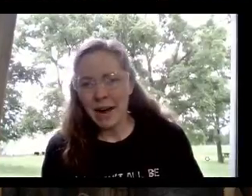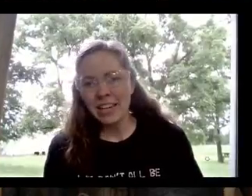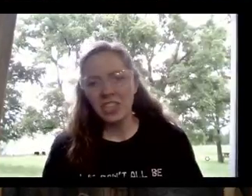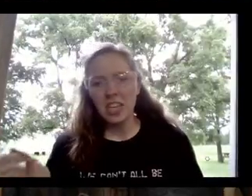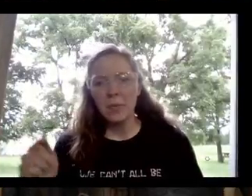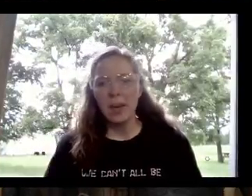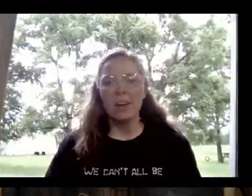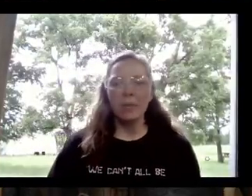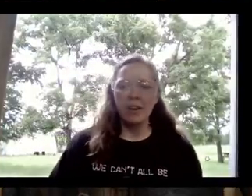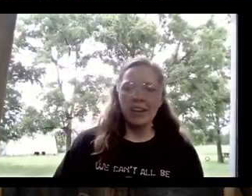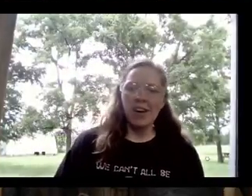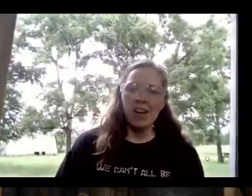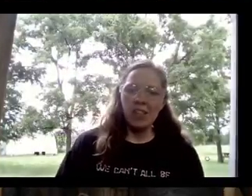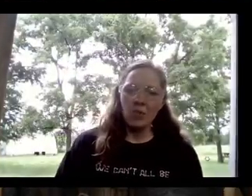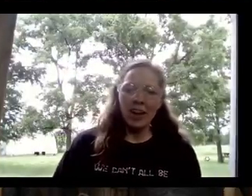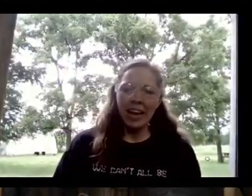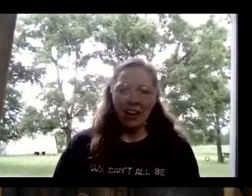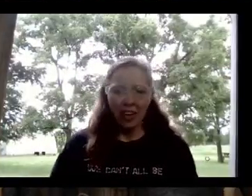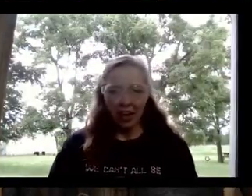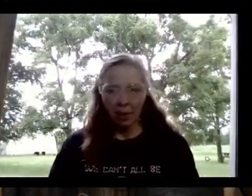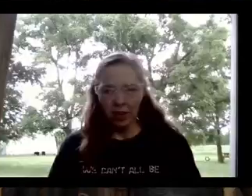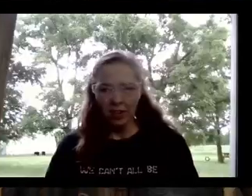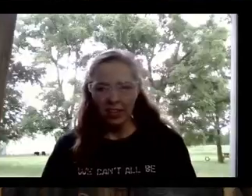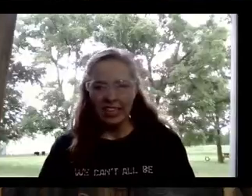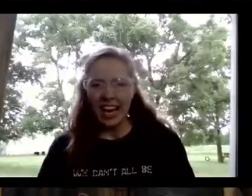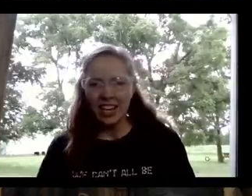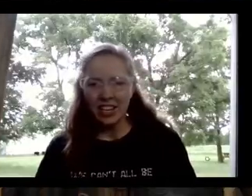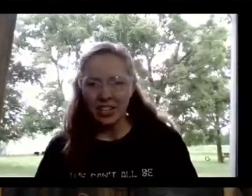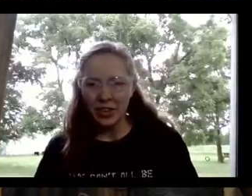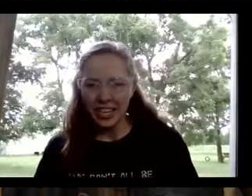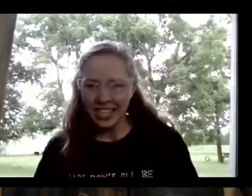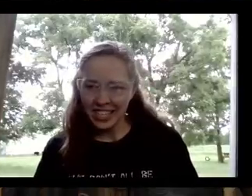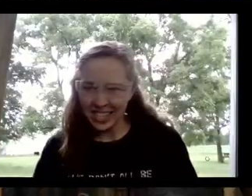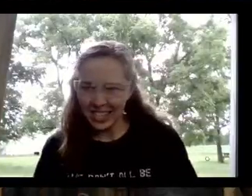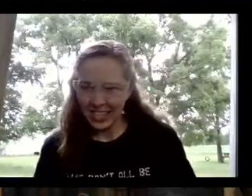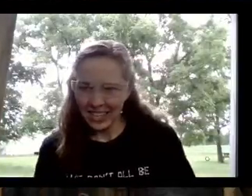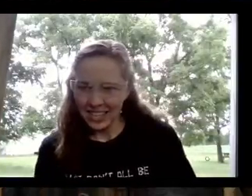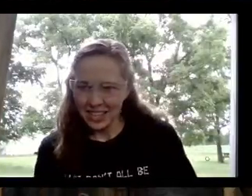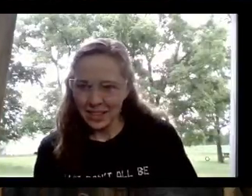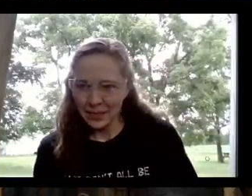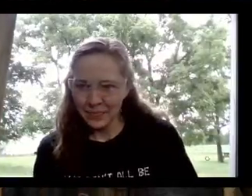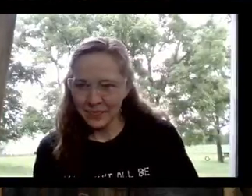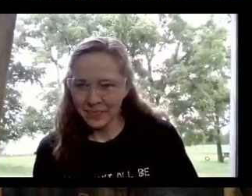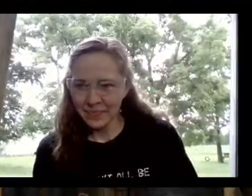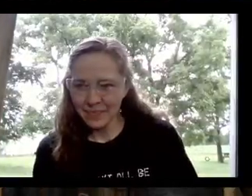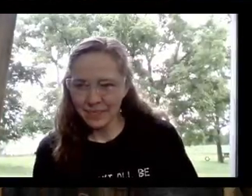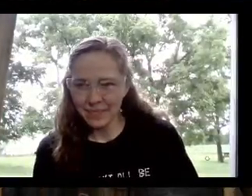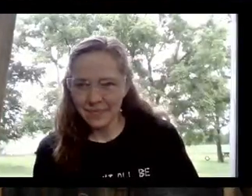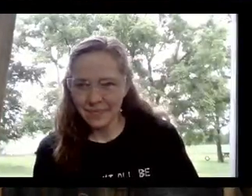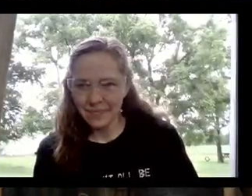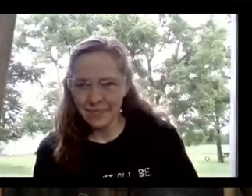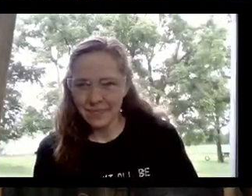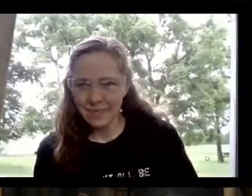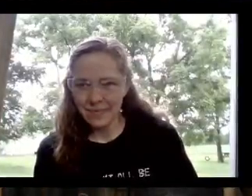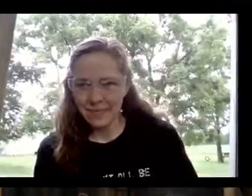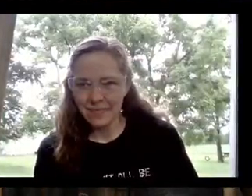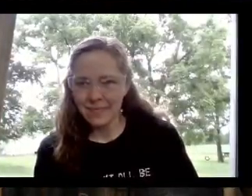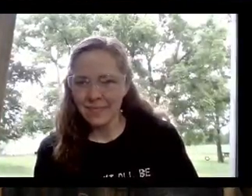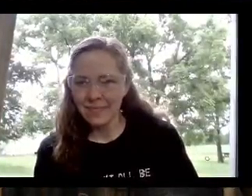Let's see, Mike G, we are working on the wrought iron hammer. Glad you could join us. Yep, thanks for being here,